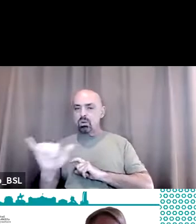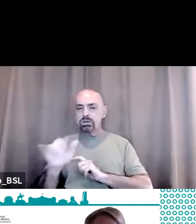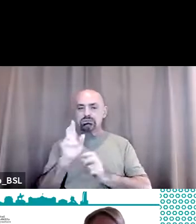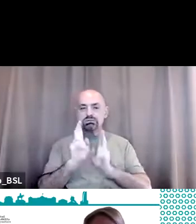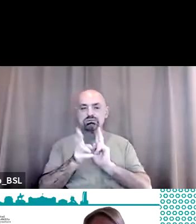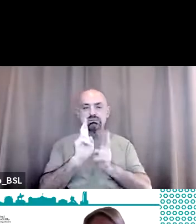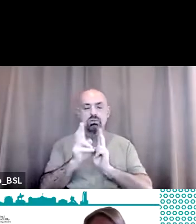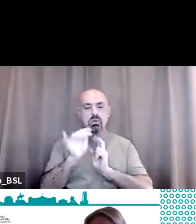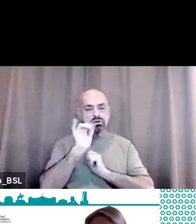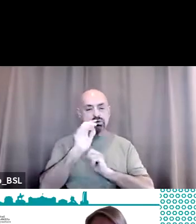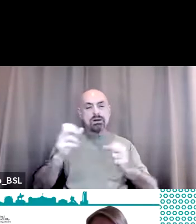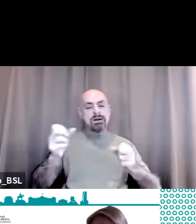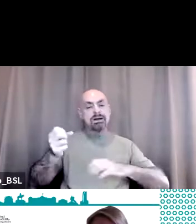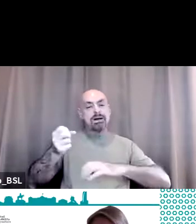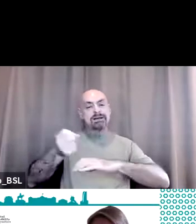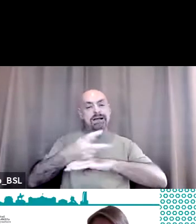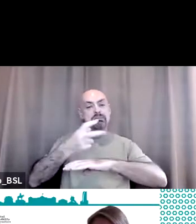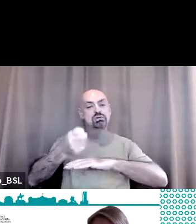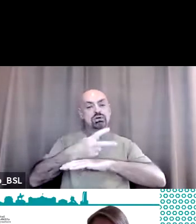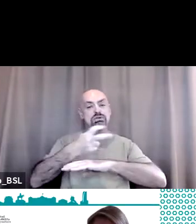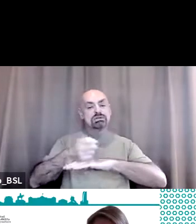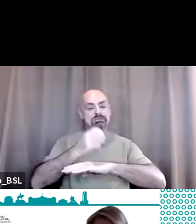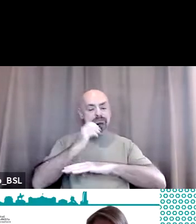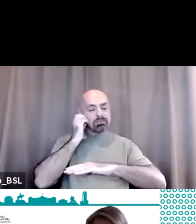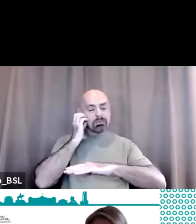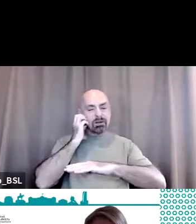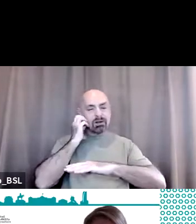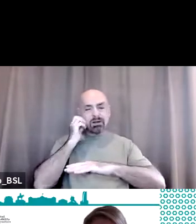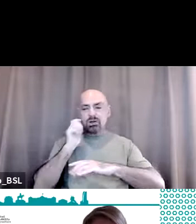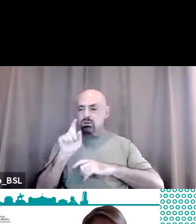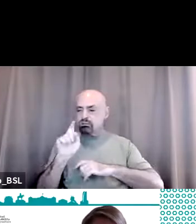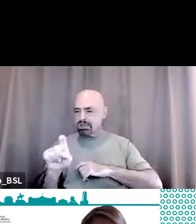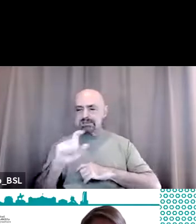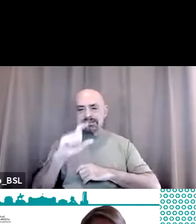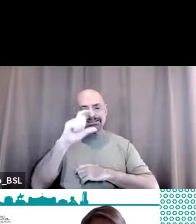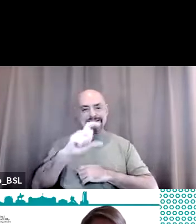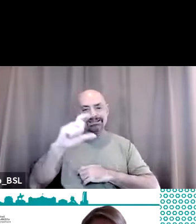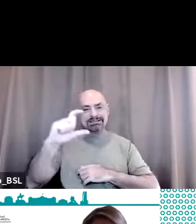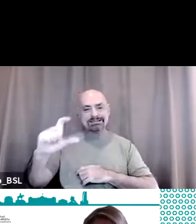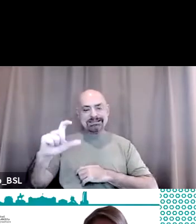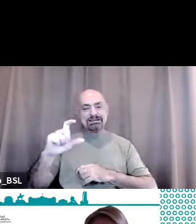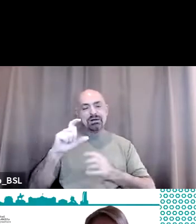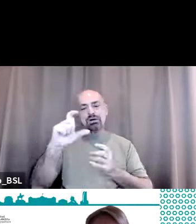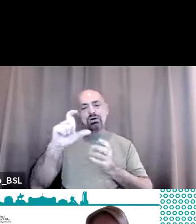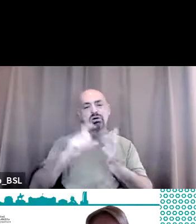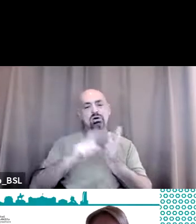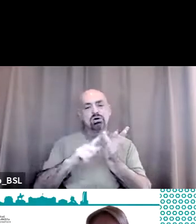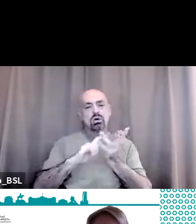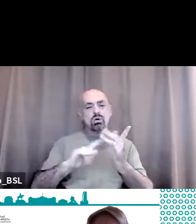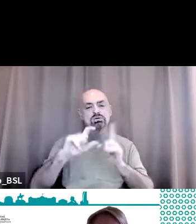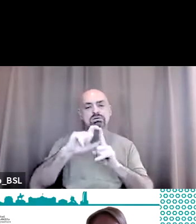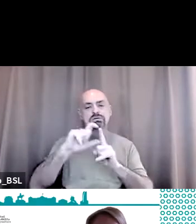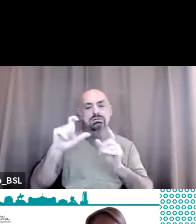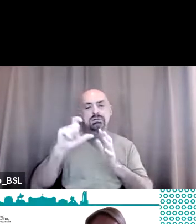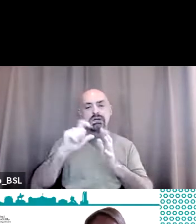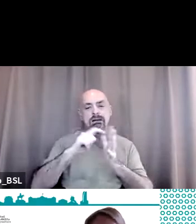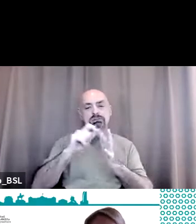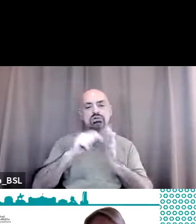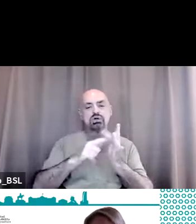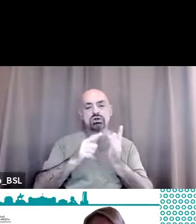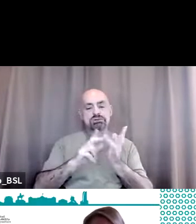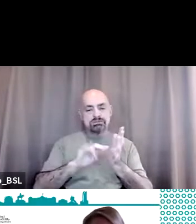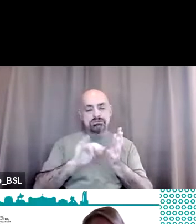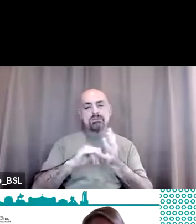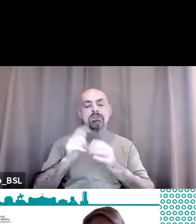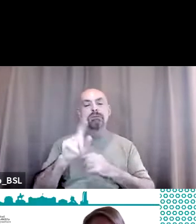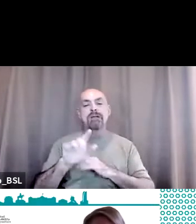Captions will be accessed via the closed captions icon. Hopefully you should be familiar with those. And you can use the question